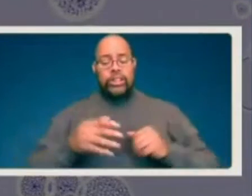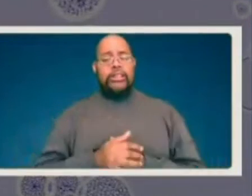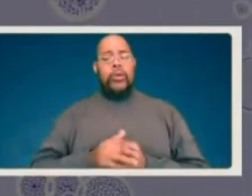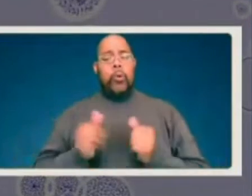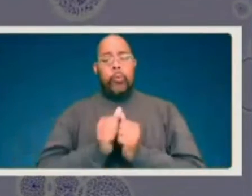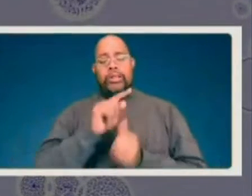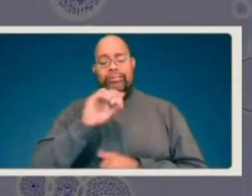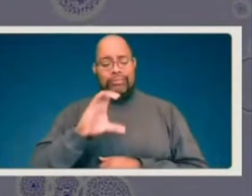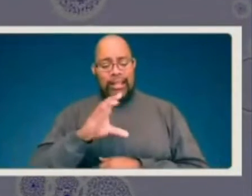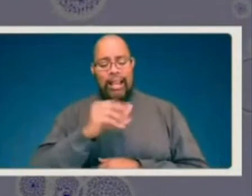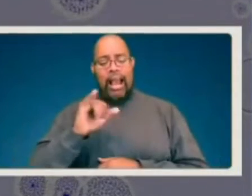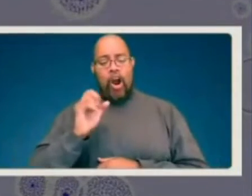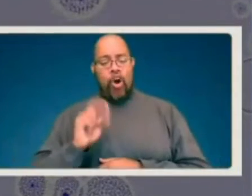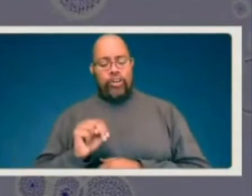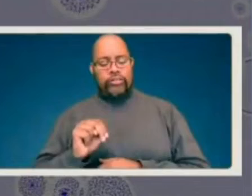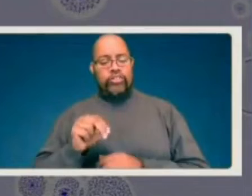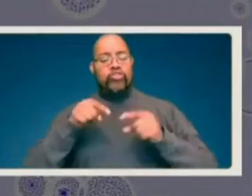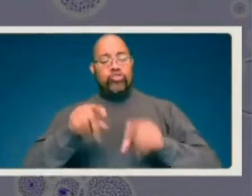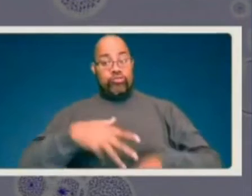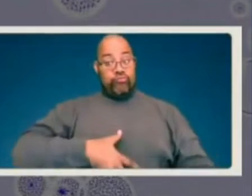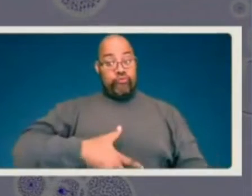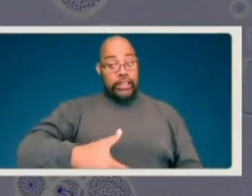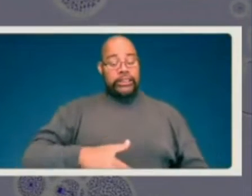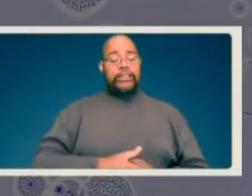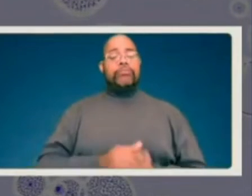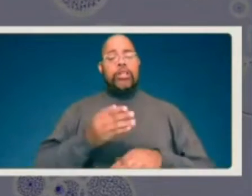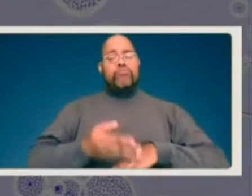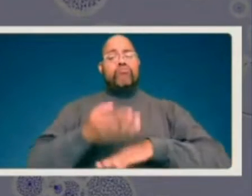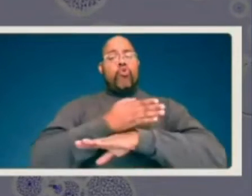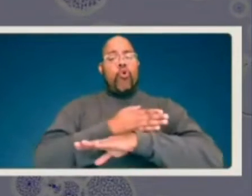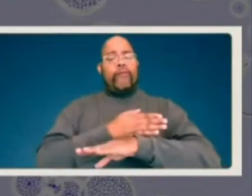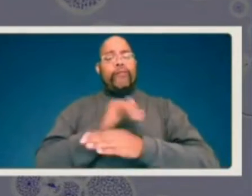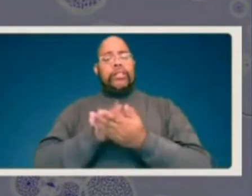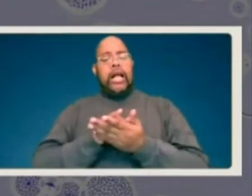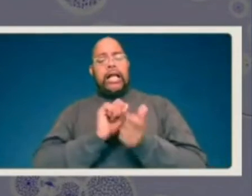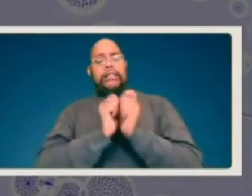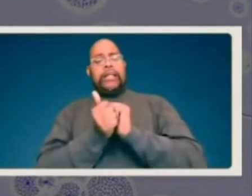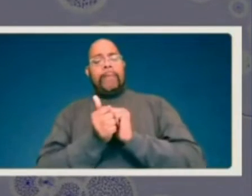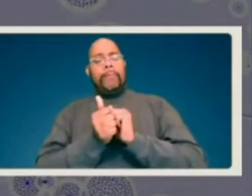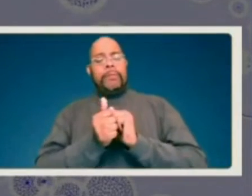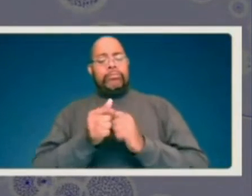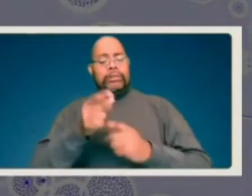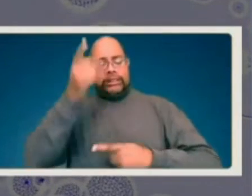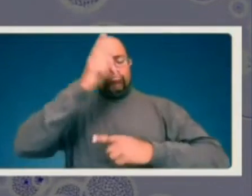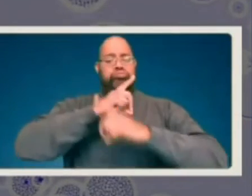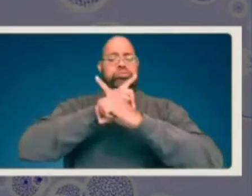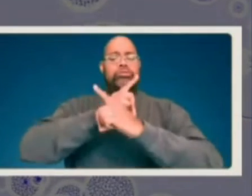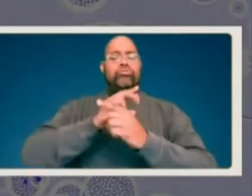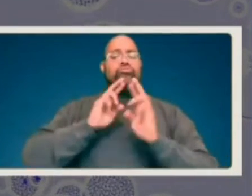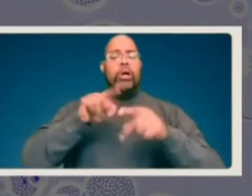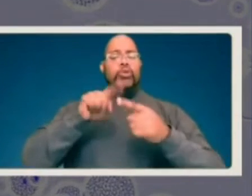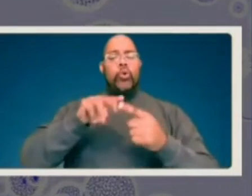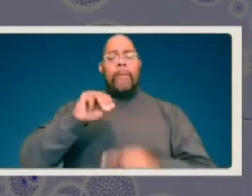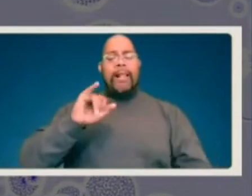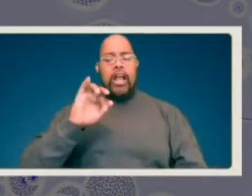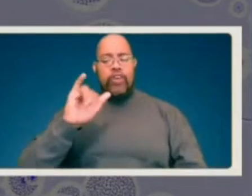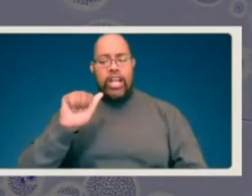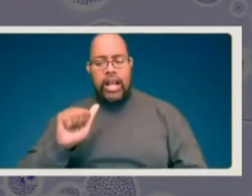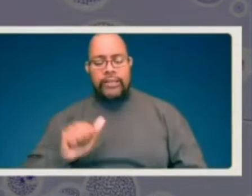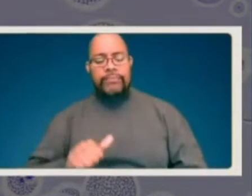protein supplemented with zinc and iron during pregnancy improves the adaptive immune response to